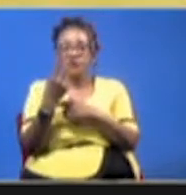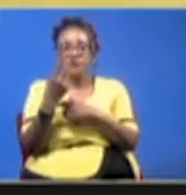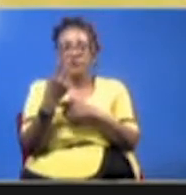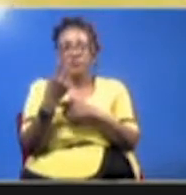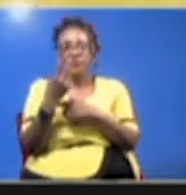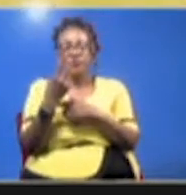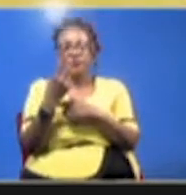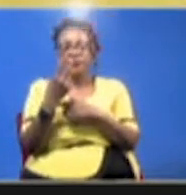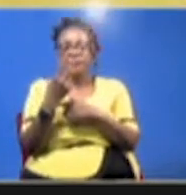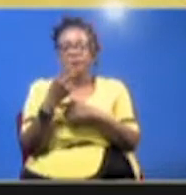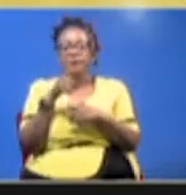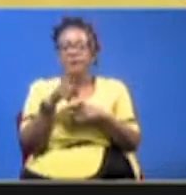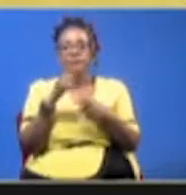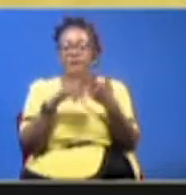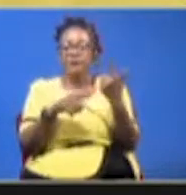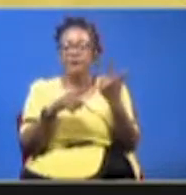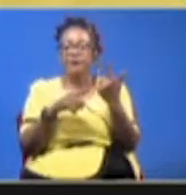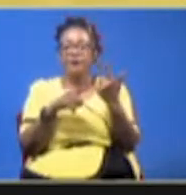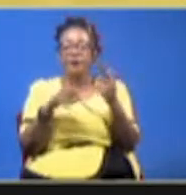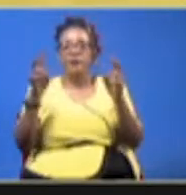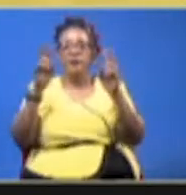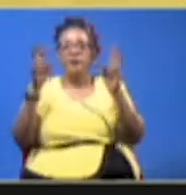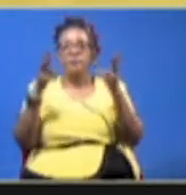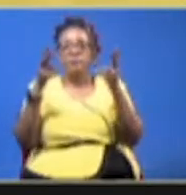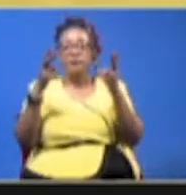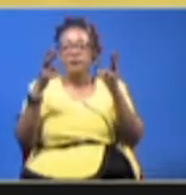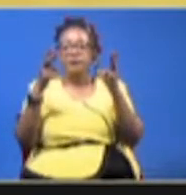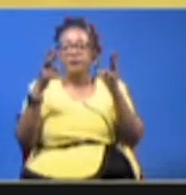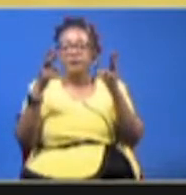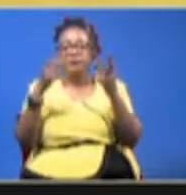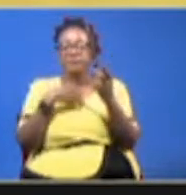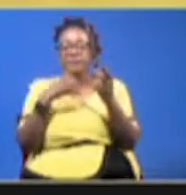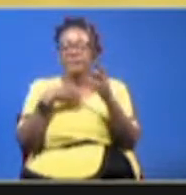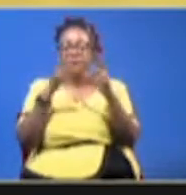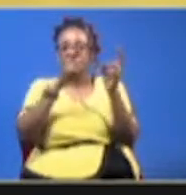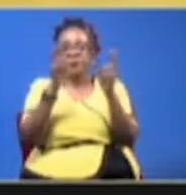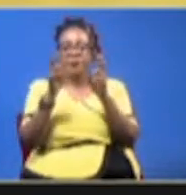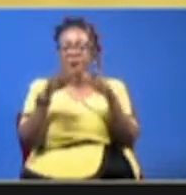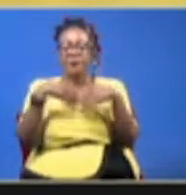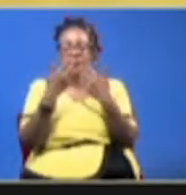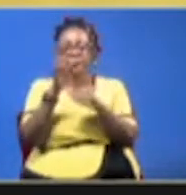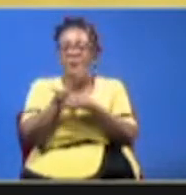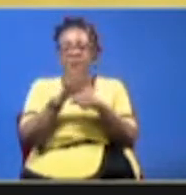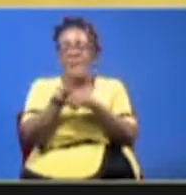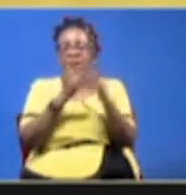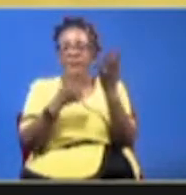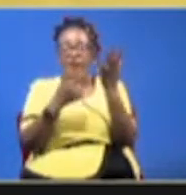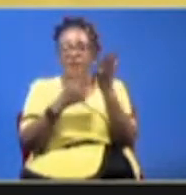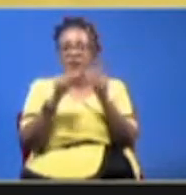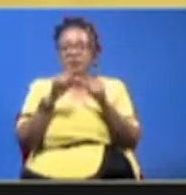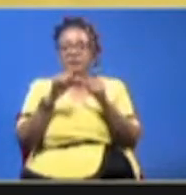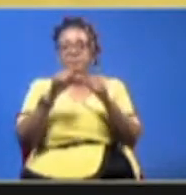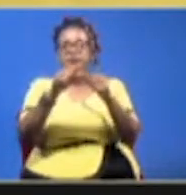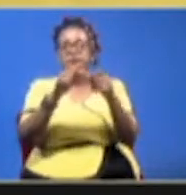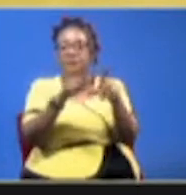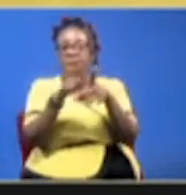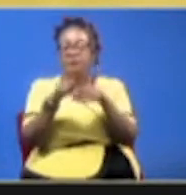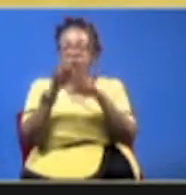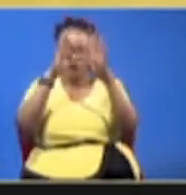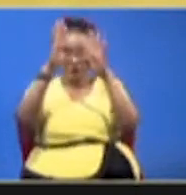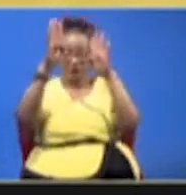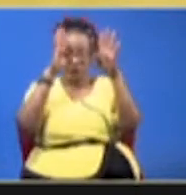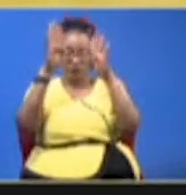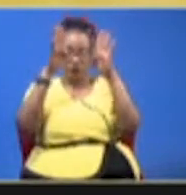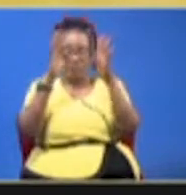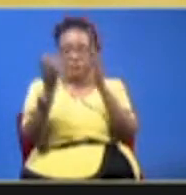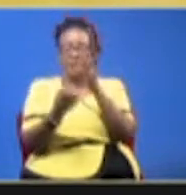So this year's theme is looking towards issues around use of technology, sustainability, and also innovation in bringing